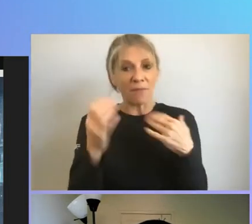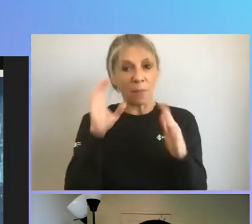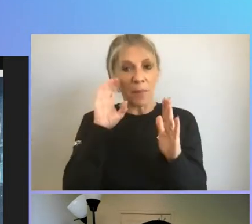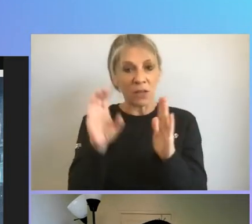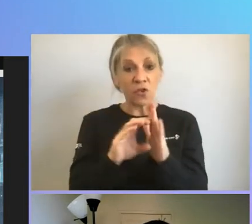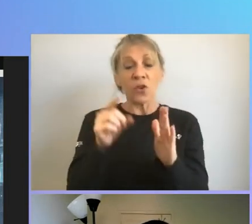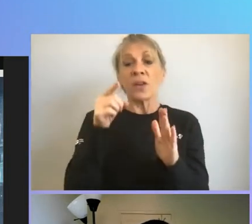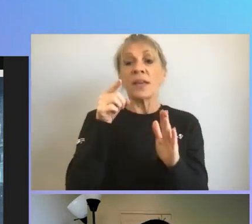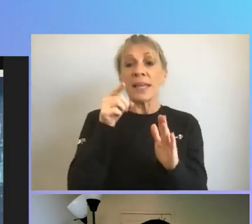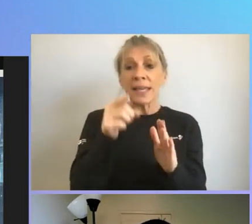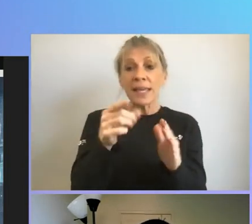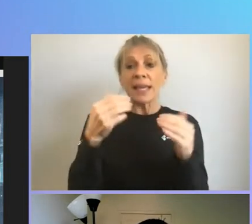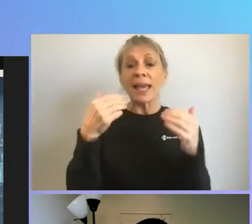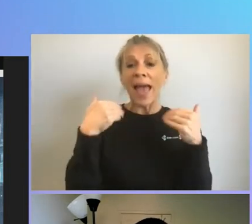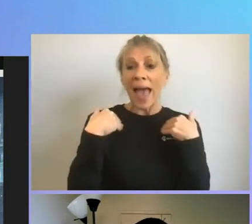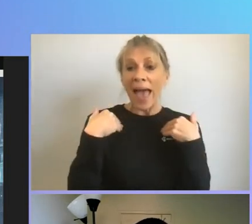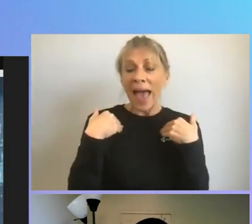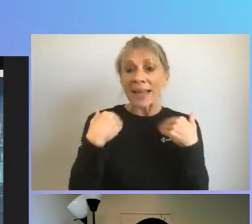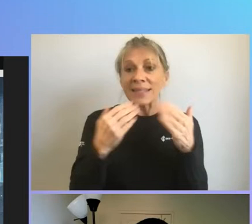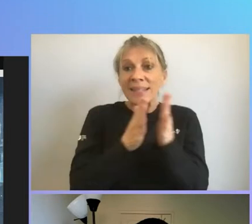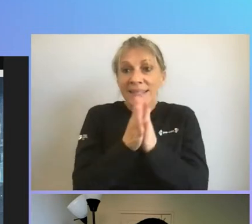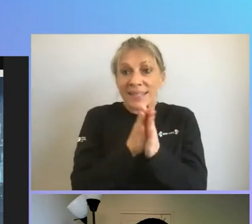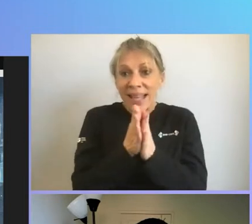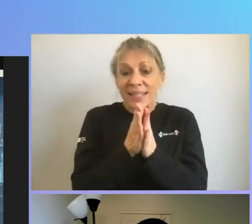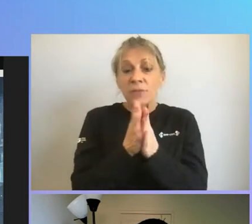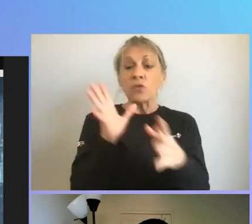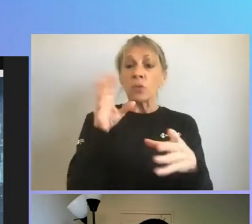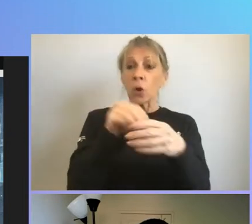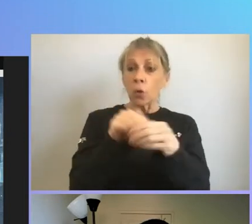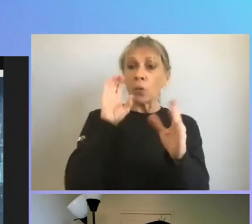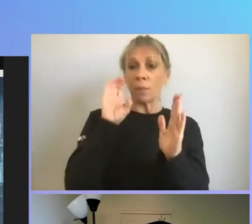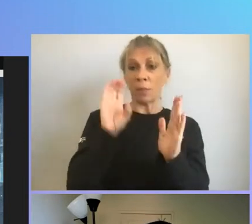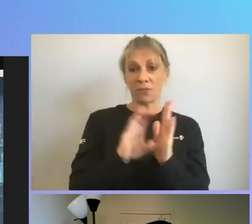has an incentive to include an image.